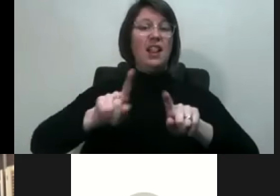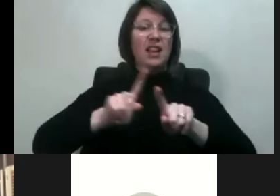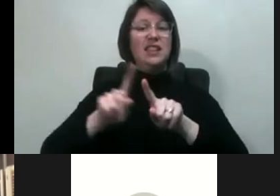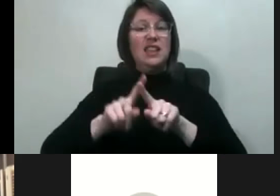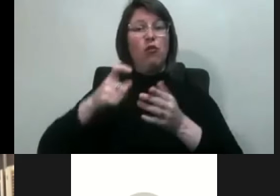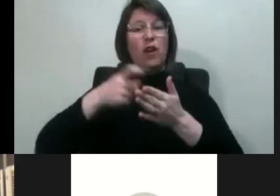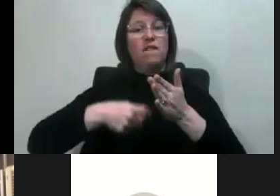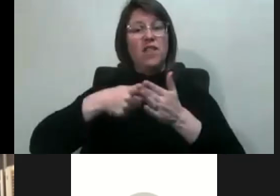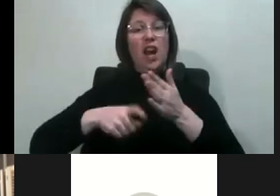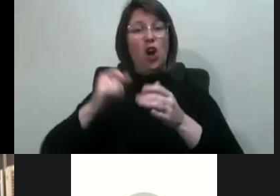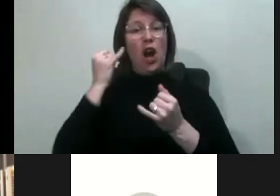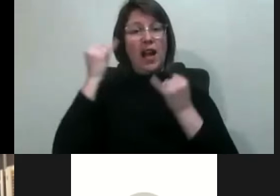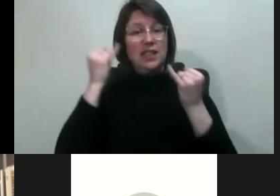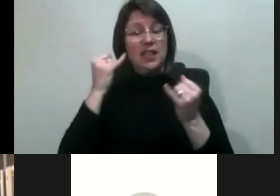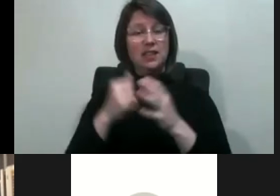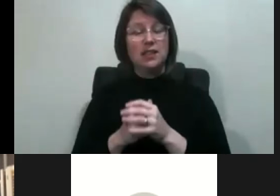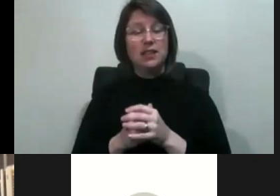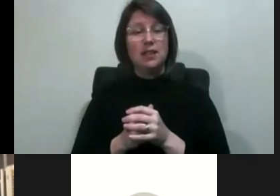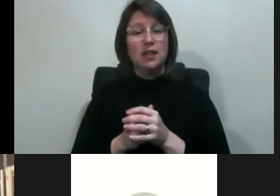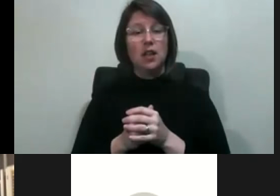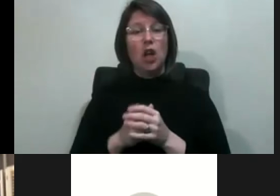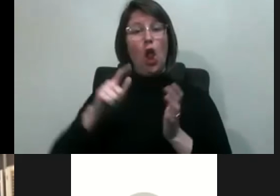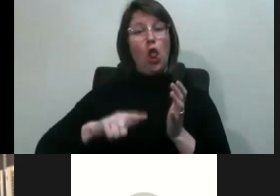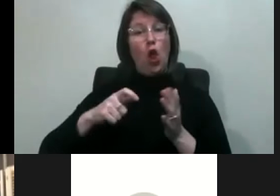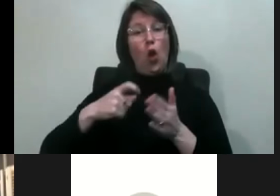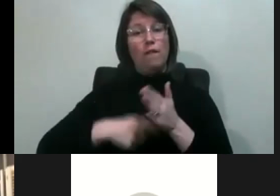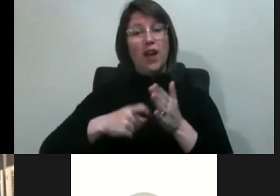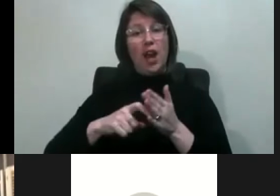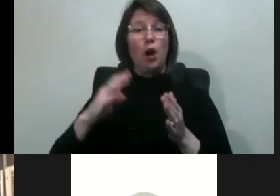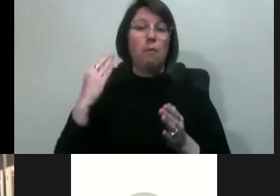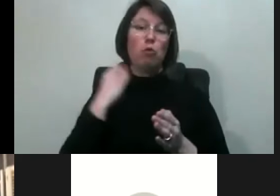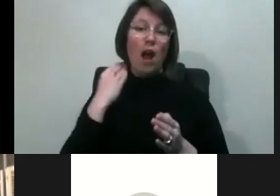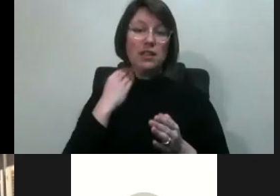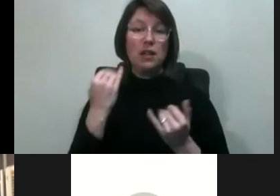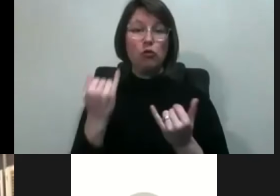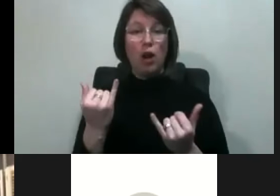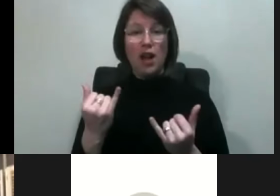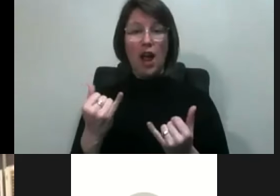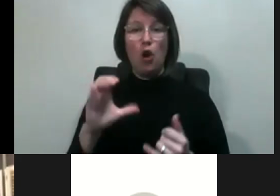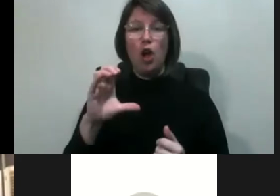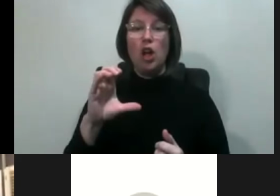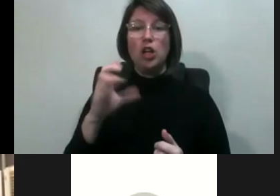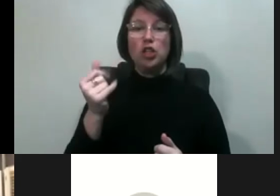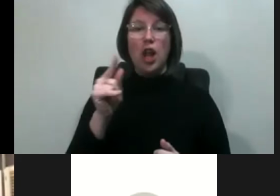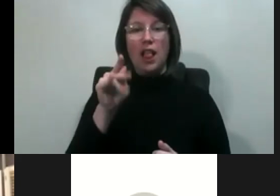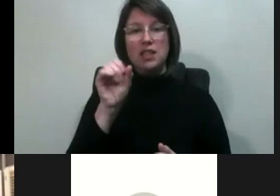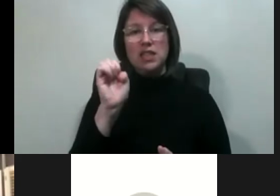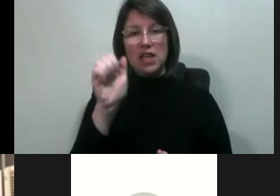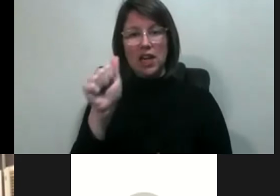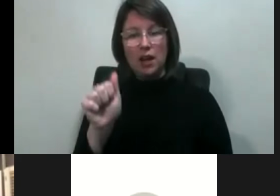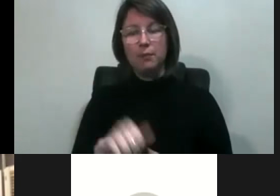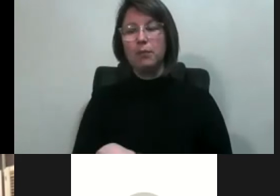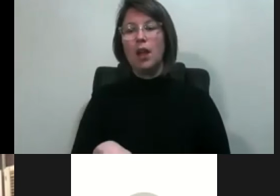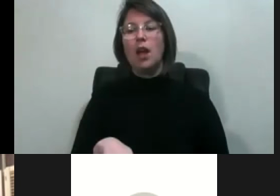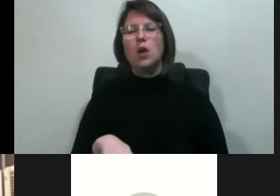ideas on different, a low fare in Brockton right now, in Chelsea, I believe that's still going, to see what